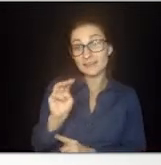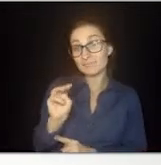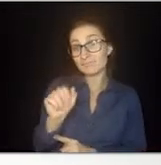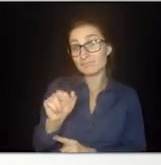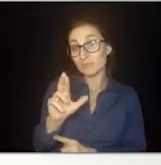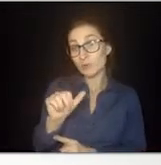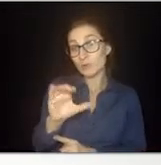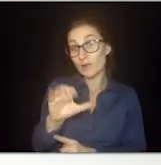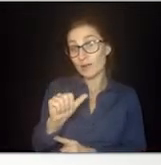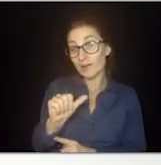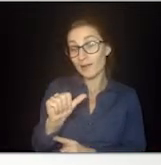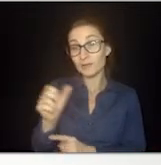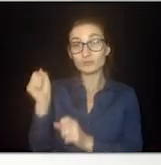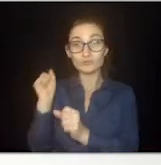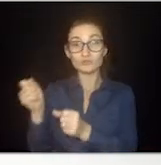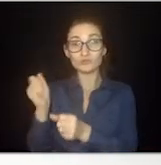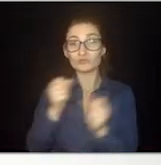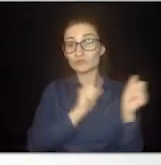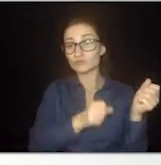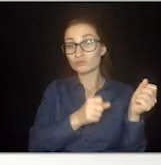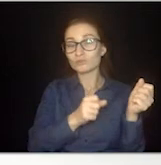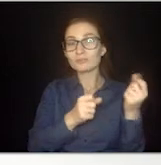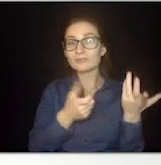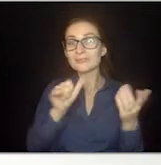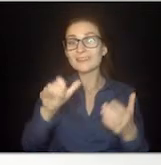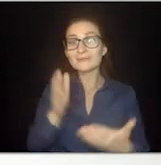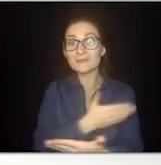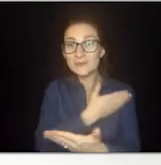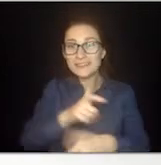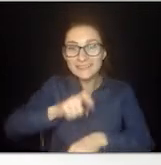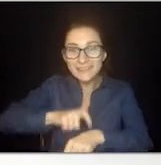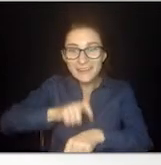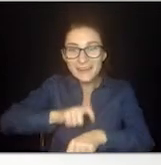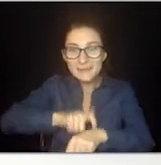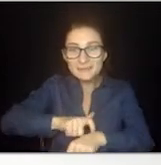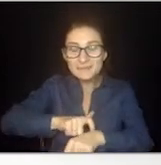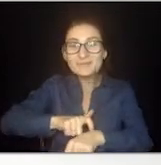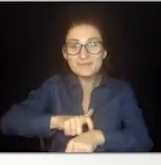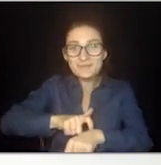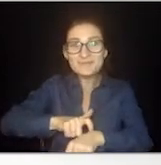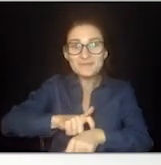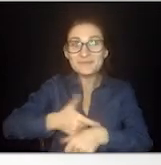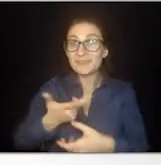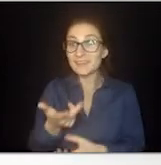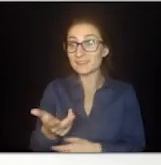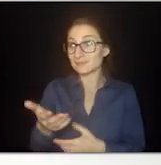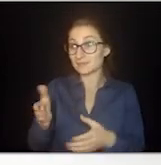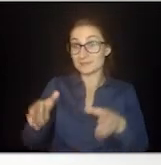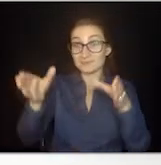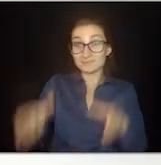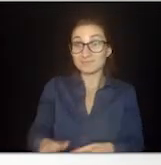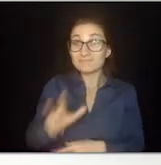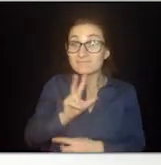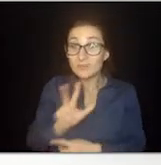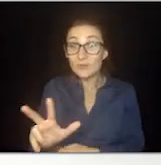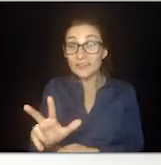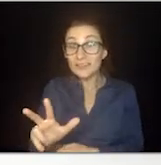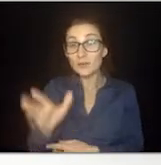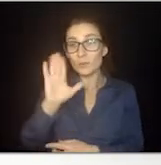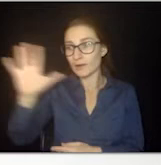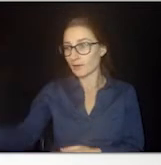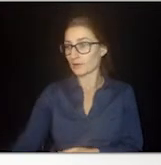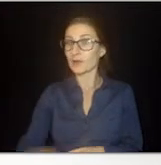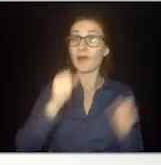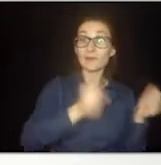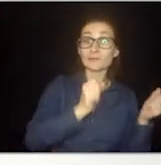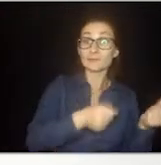maraca? What do you think it is? Music time. And this little 3-year-old took